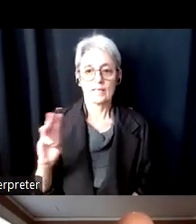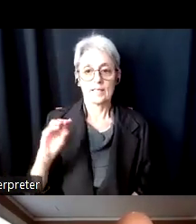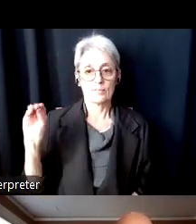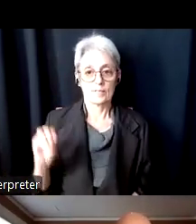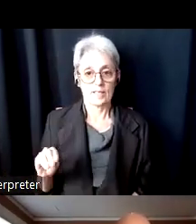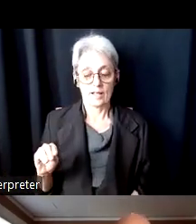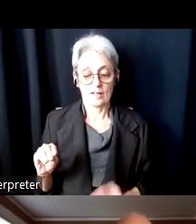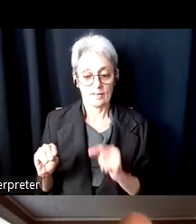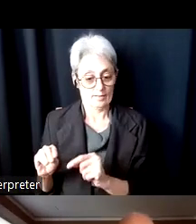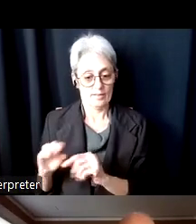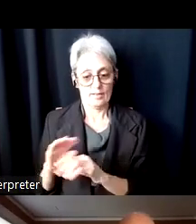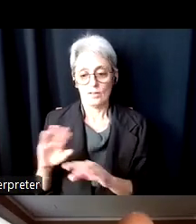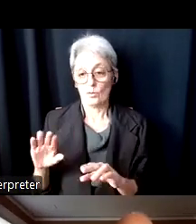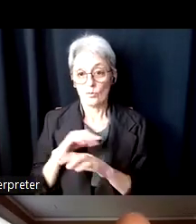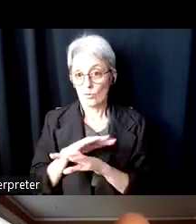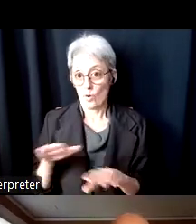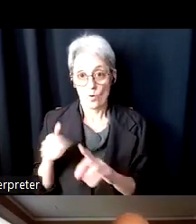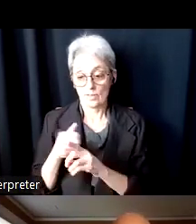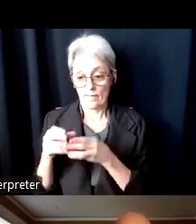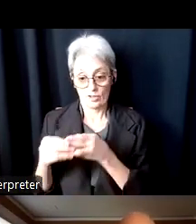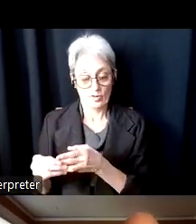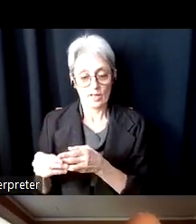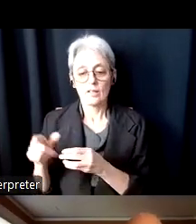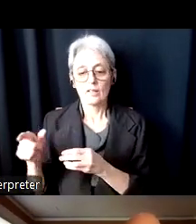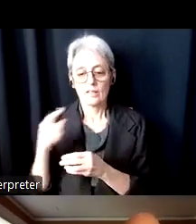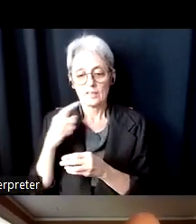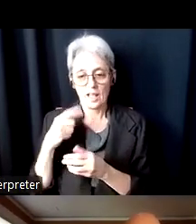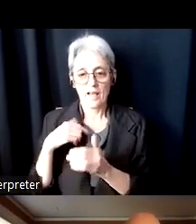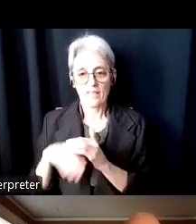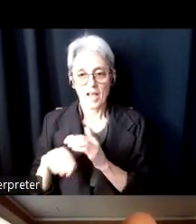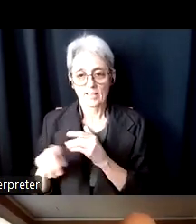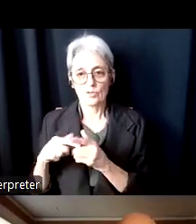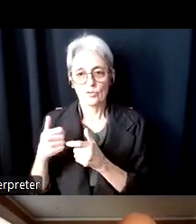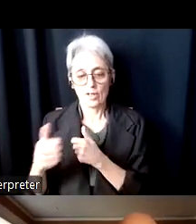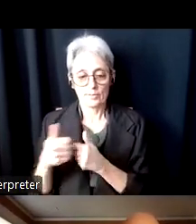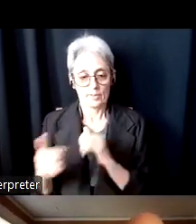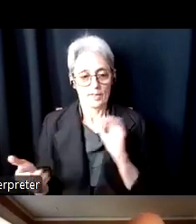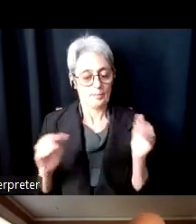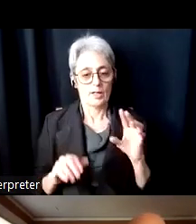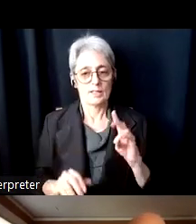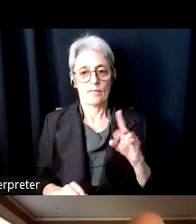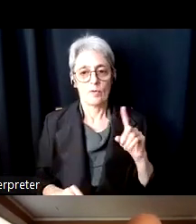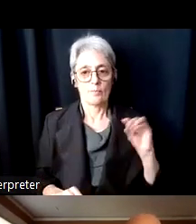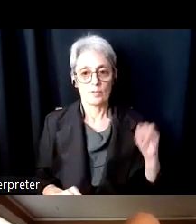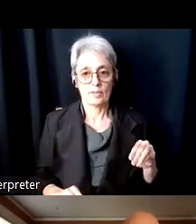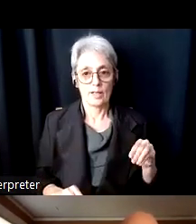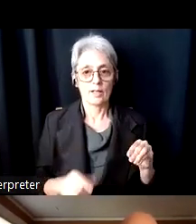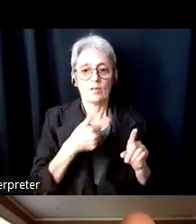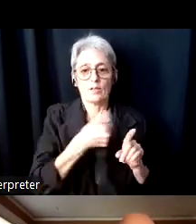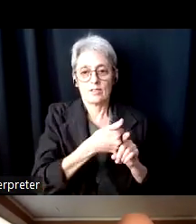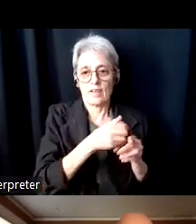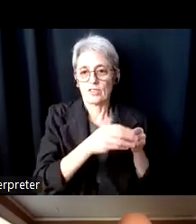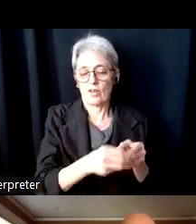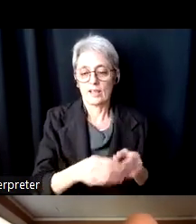not self-direct say they have access to transportation, compared to 71% who self-direct. So